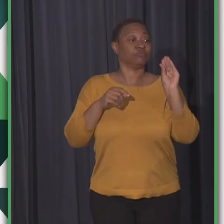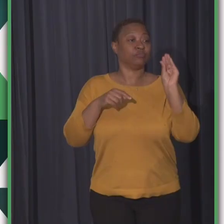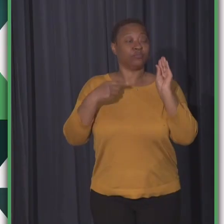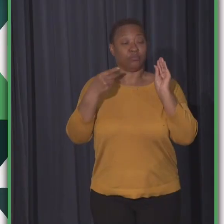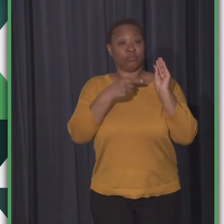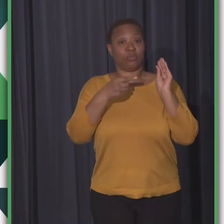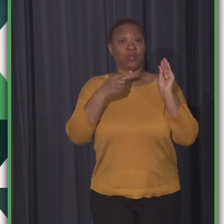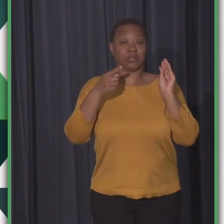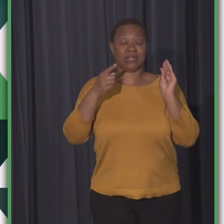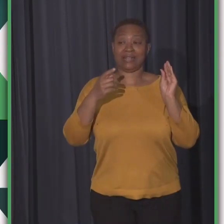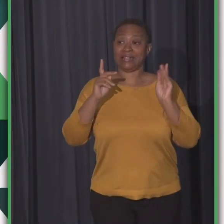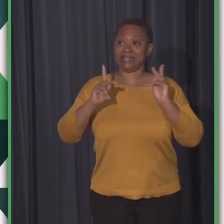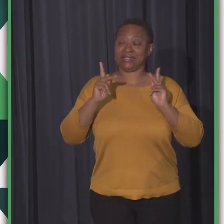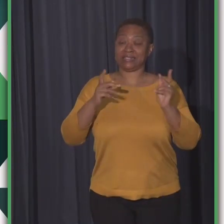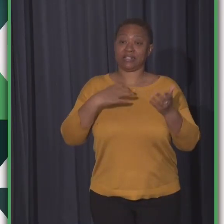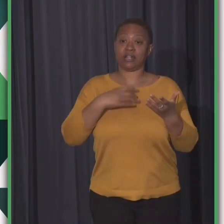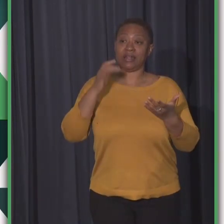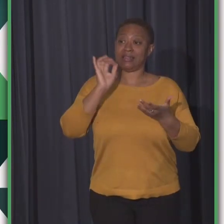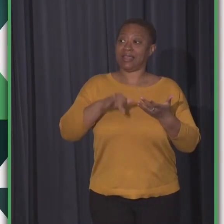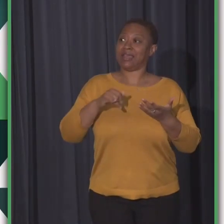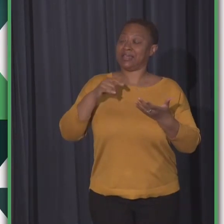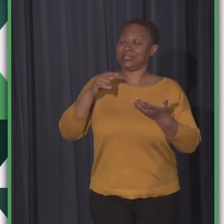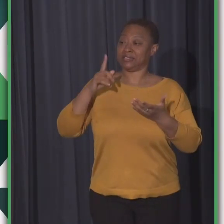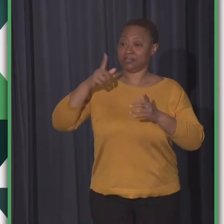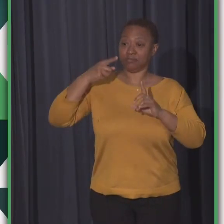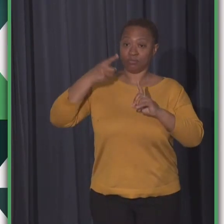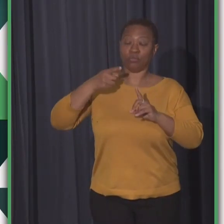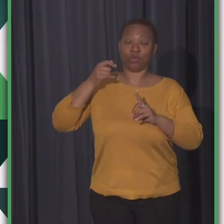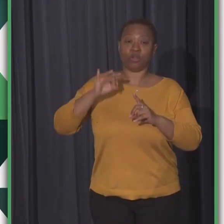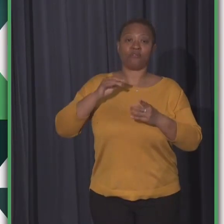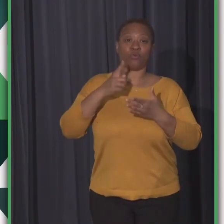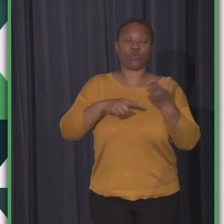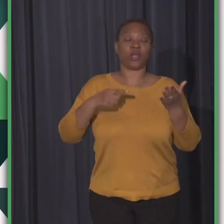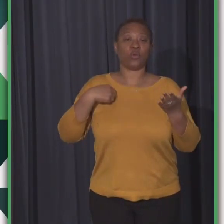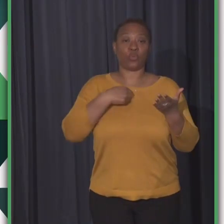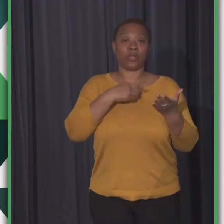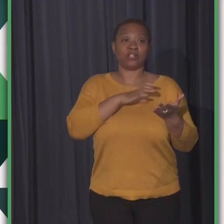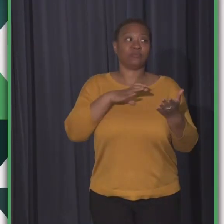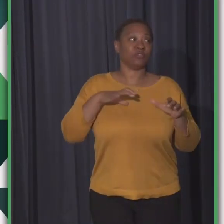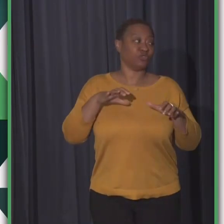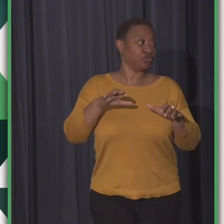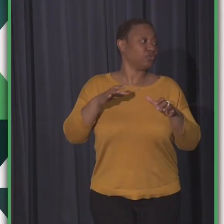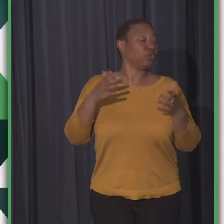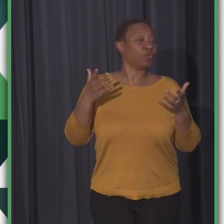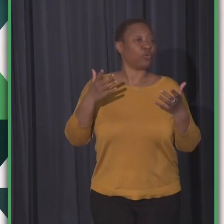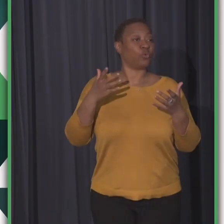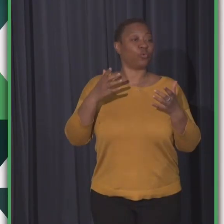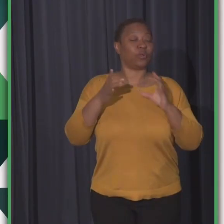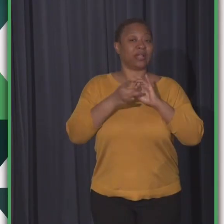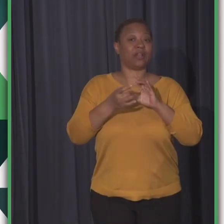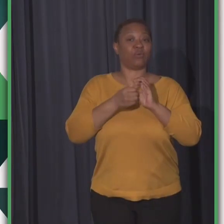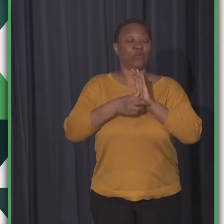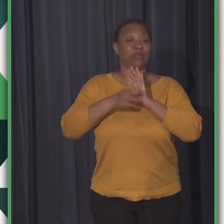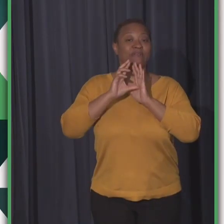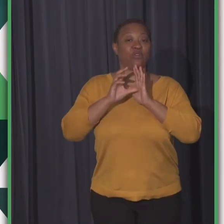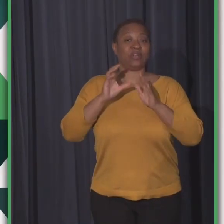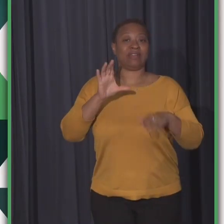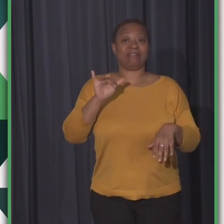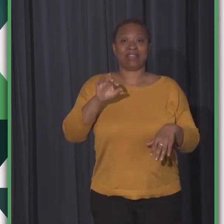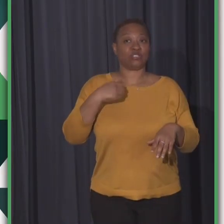is the bread and butter of what commissioners do in terms of reviewing cases. And we don't see